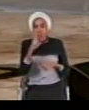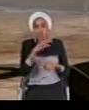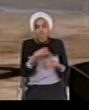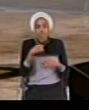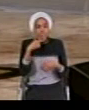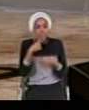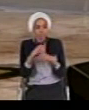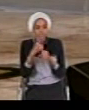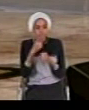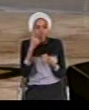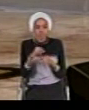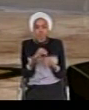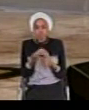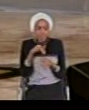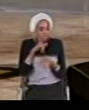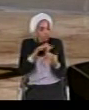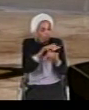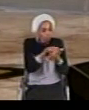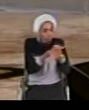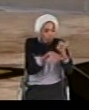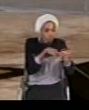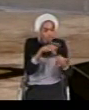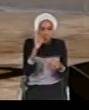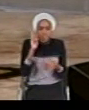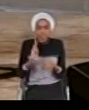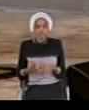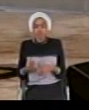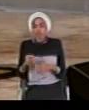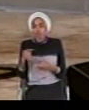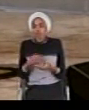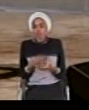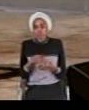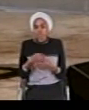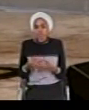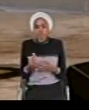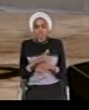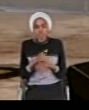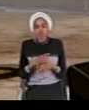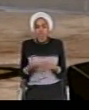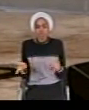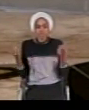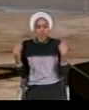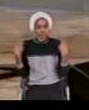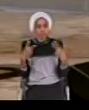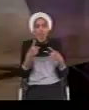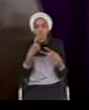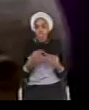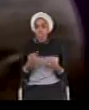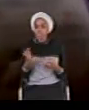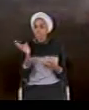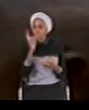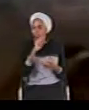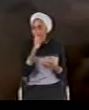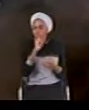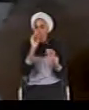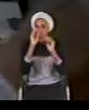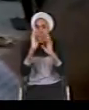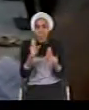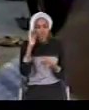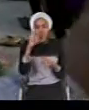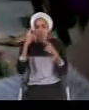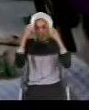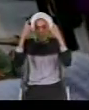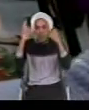the gospel. Then you labor in vain. Then the gainsayers will be successful in hindering